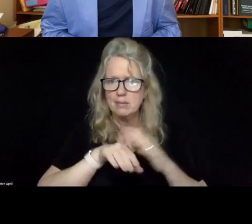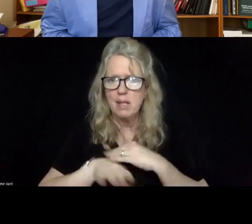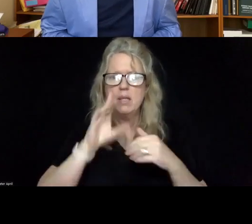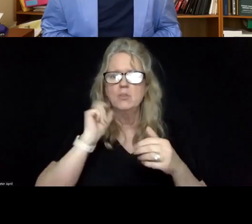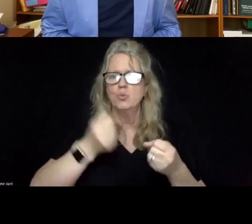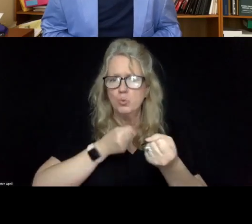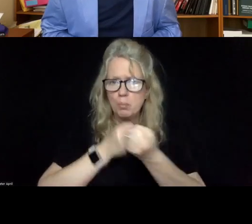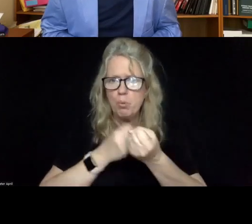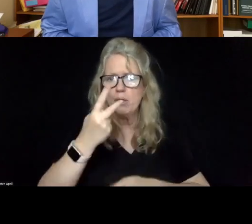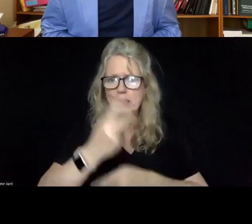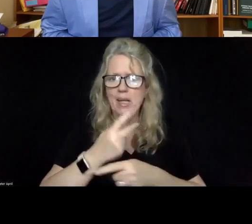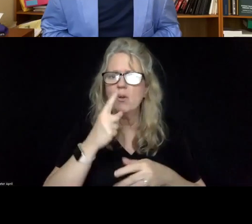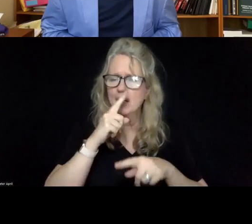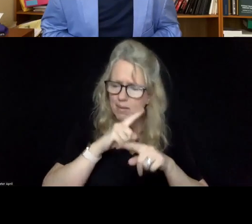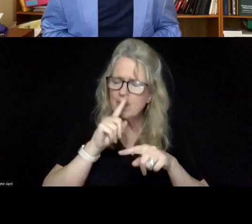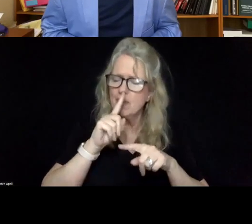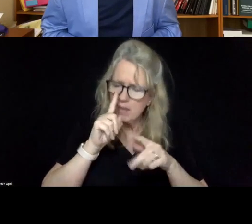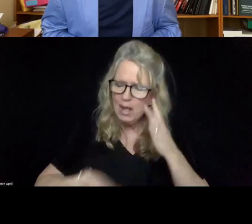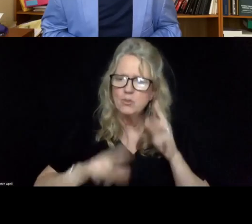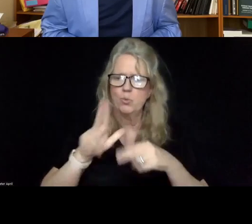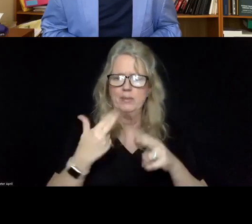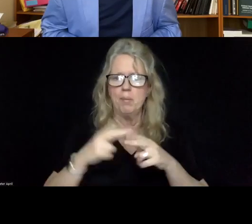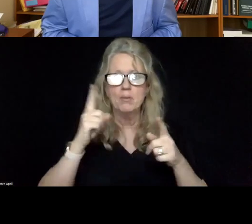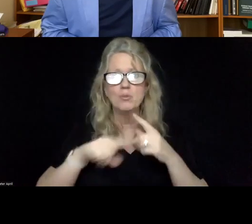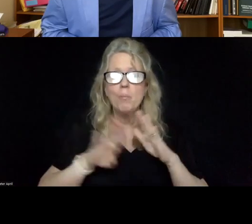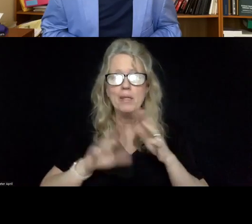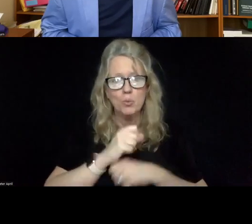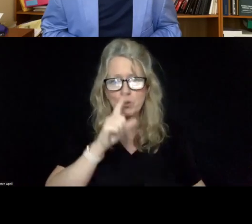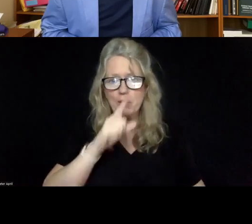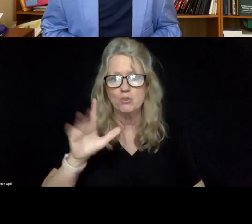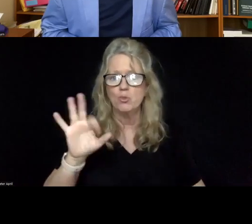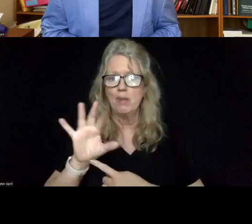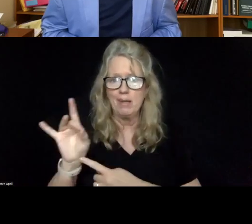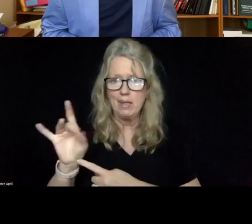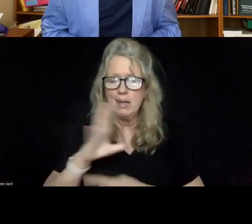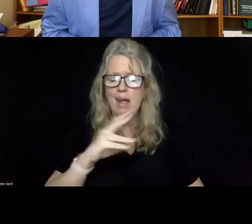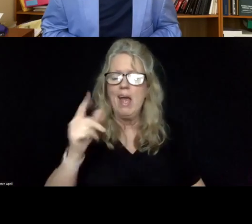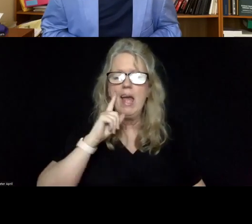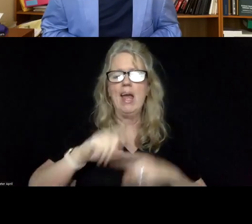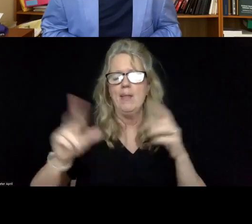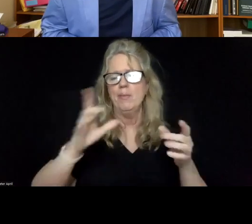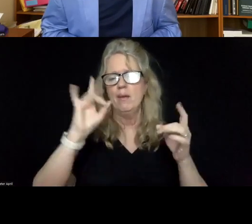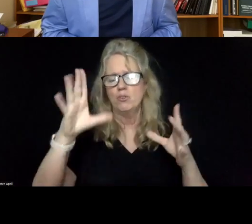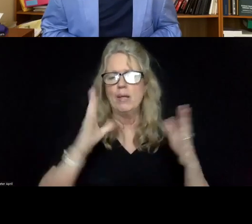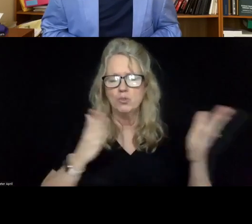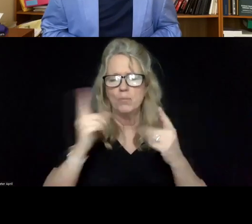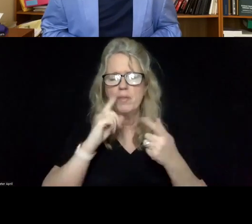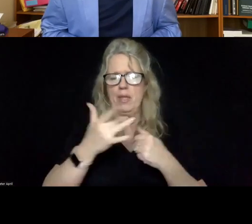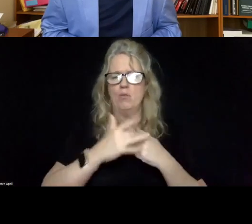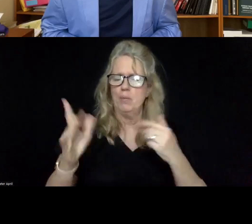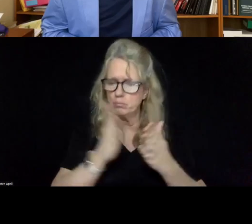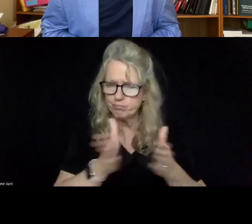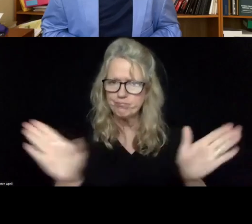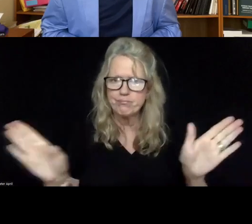caring, that's what it's all about. How do we basically make sure that 988 and crisis services are available all across